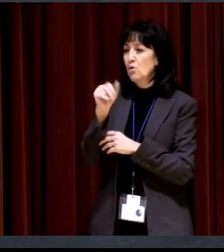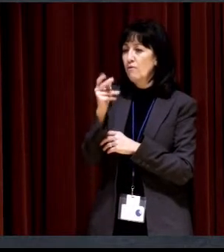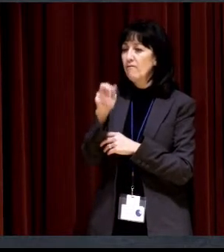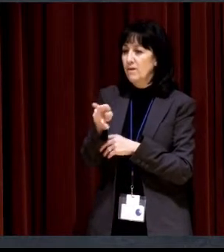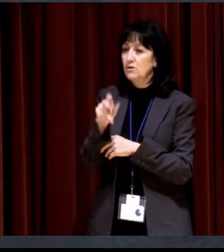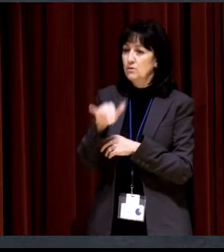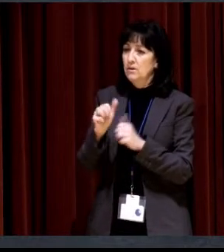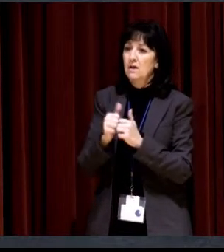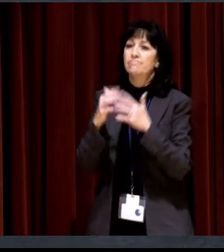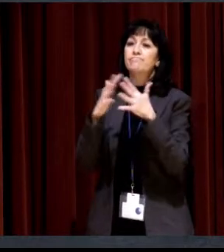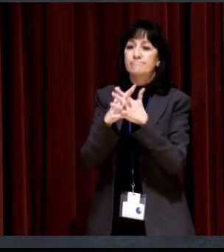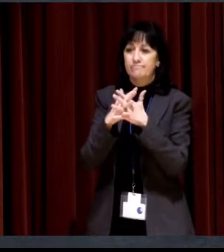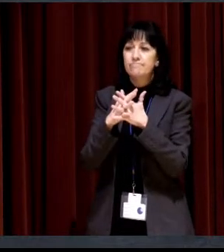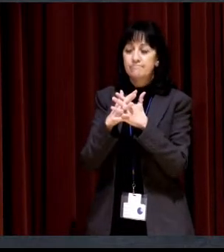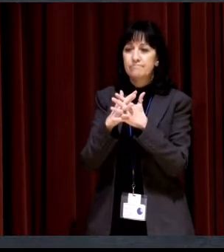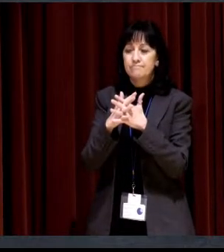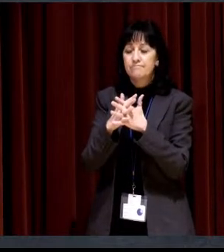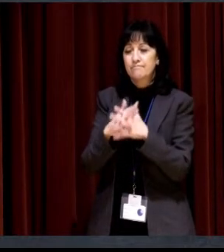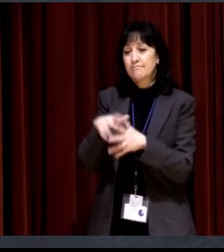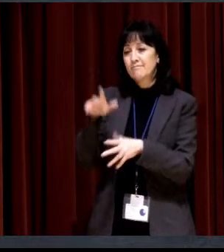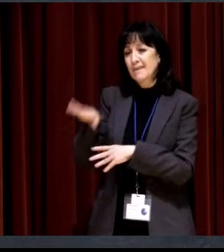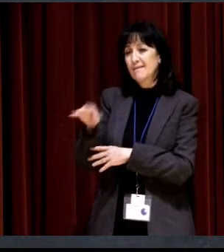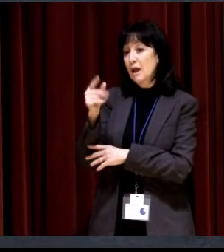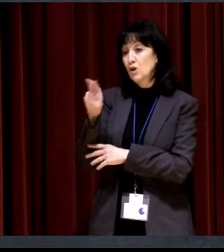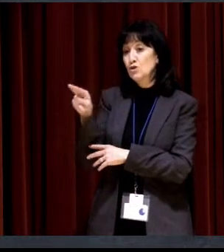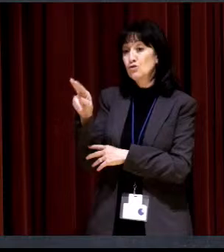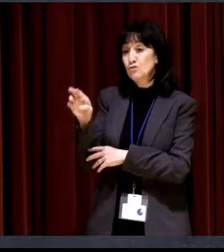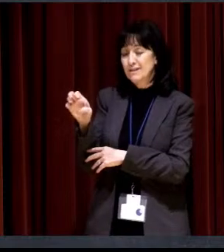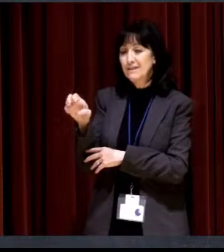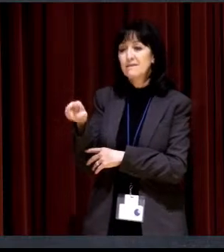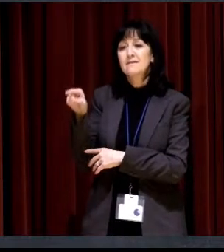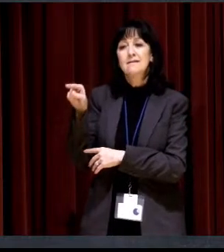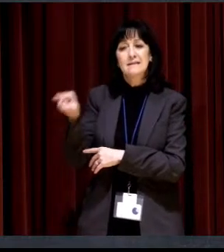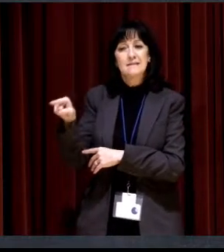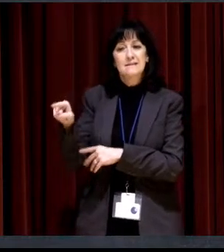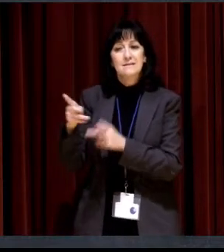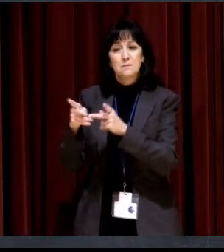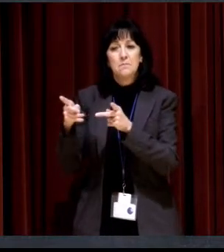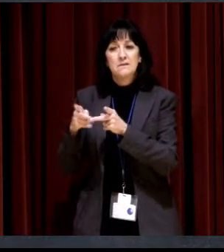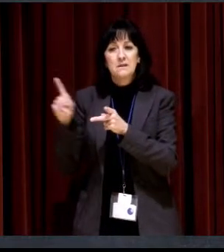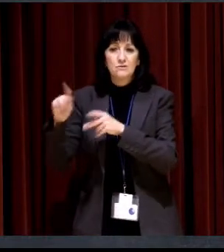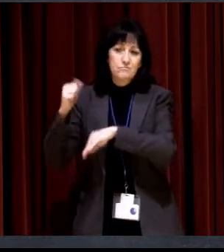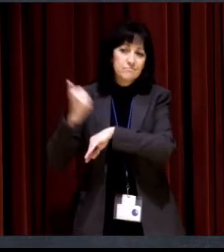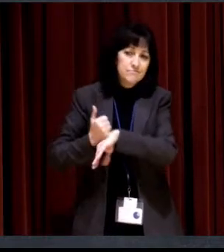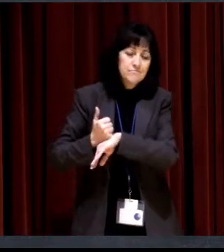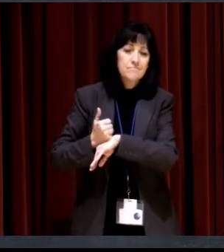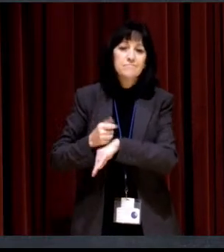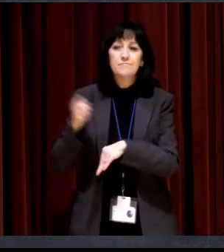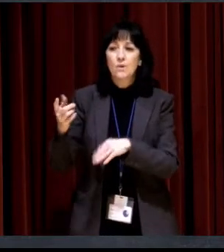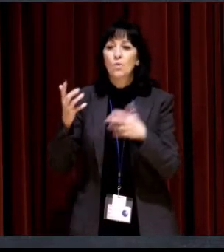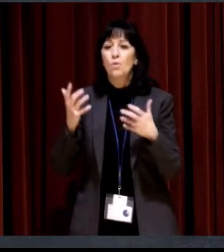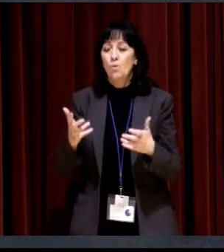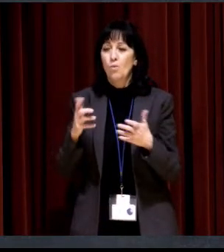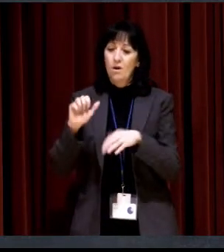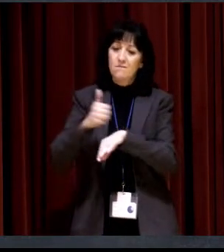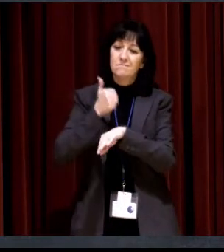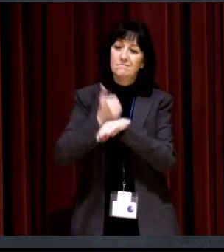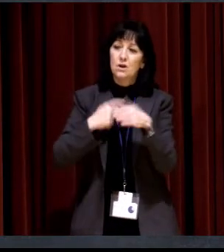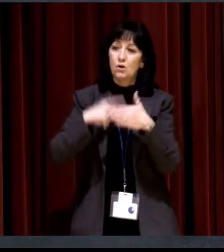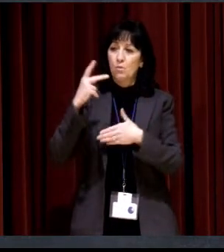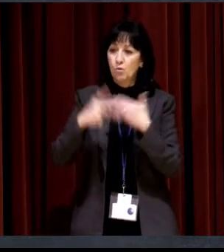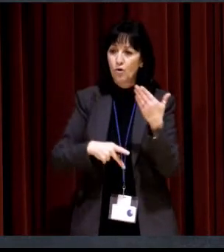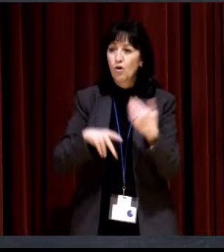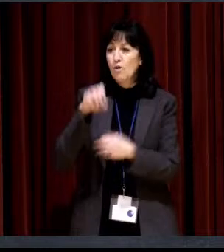an improvement when Darrell Green was in Jim's position, was to do district-wide